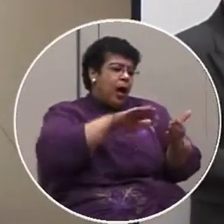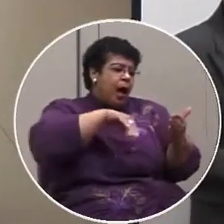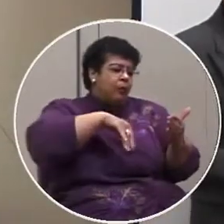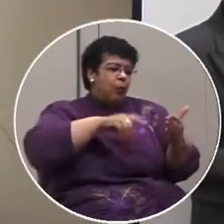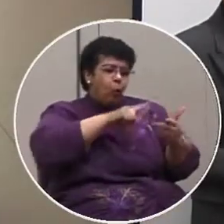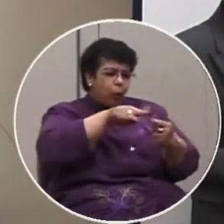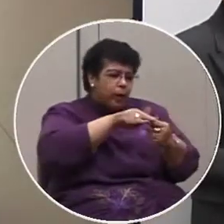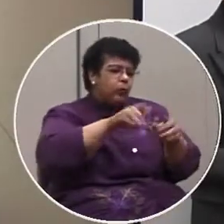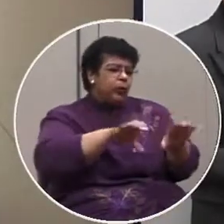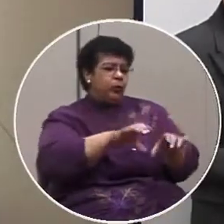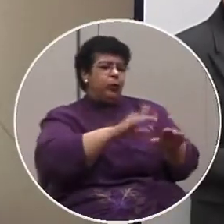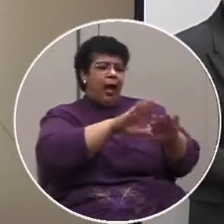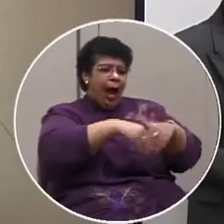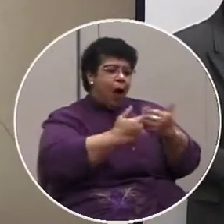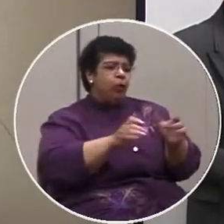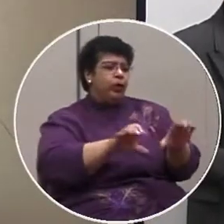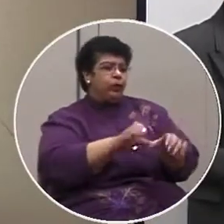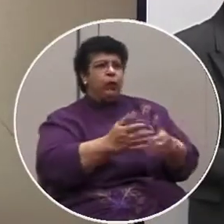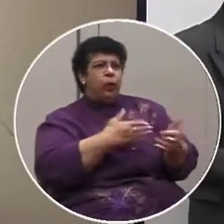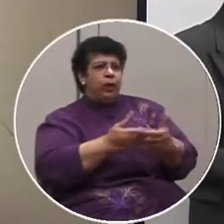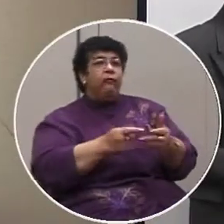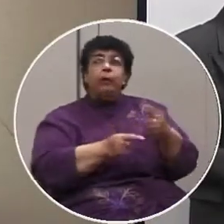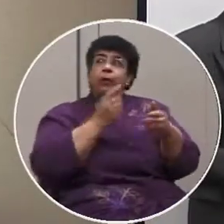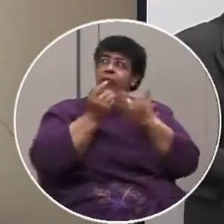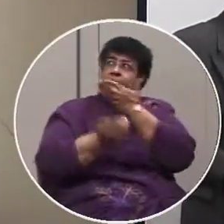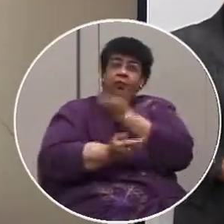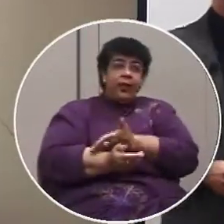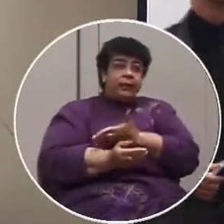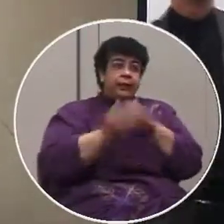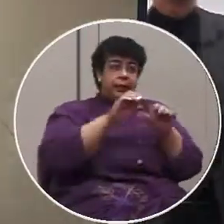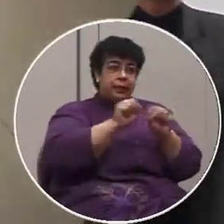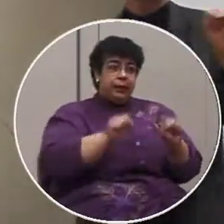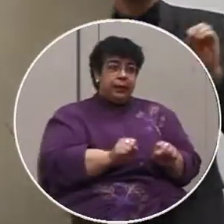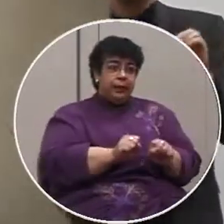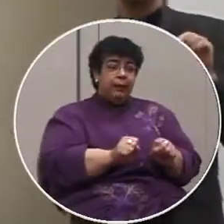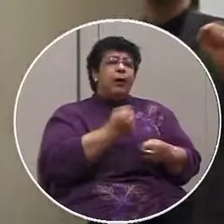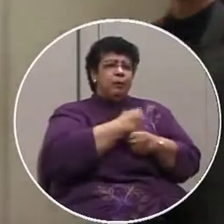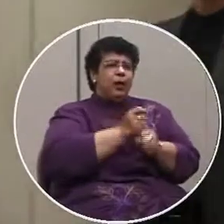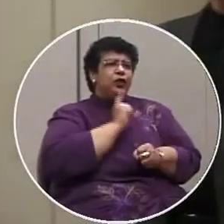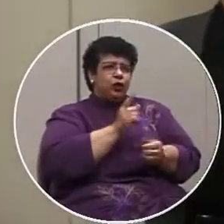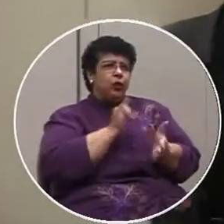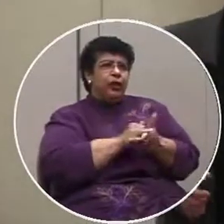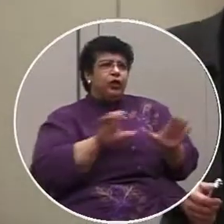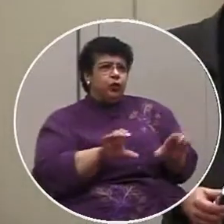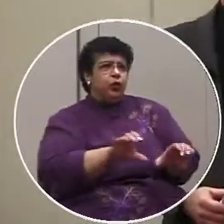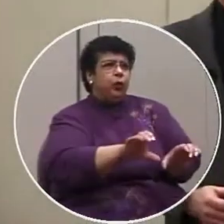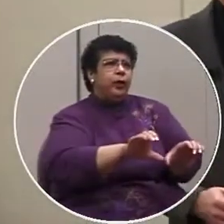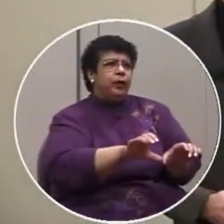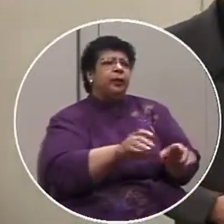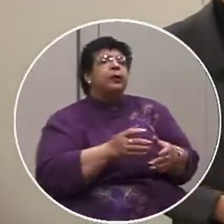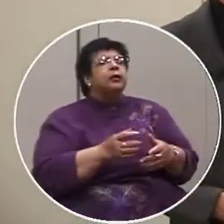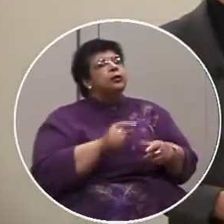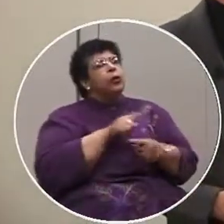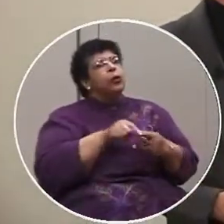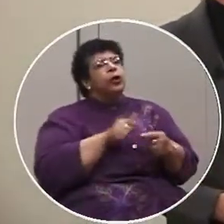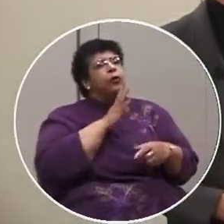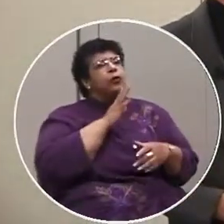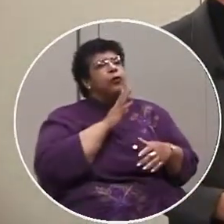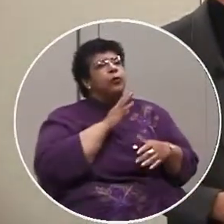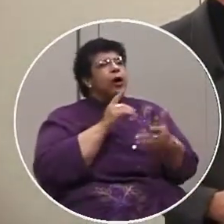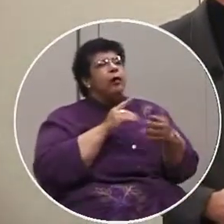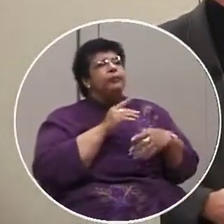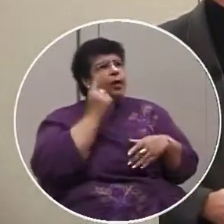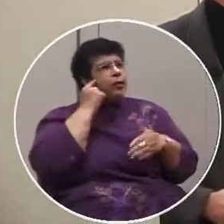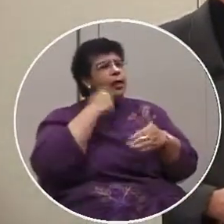These systems ensure that we do this. So when you're thinking about functional